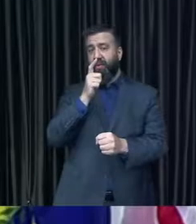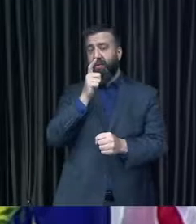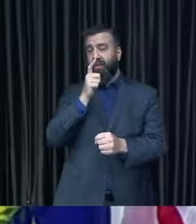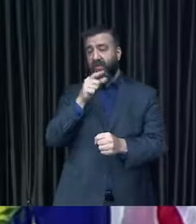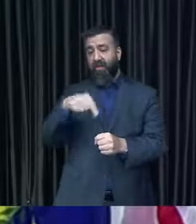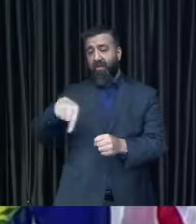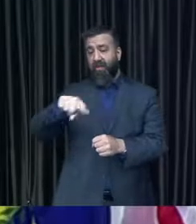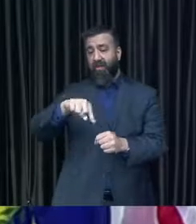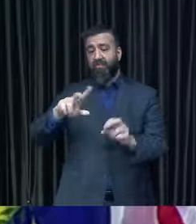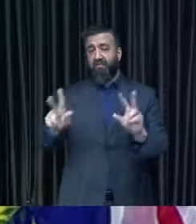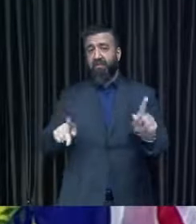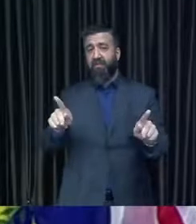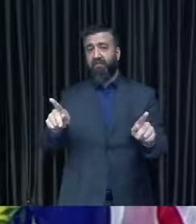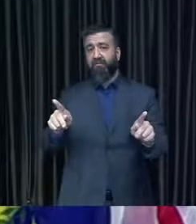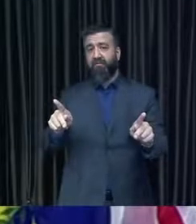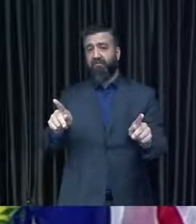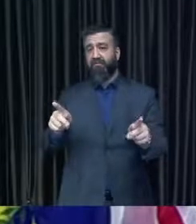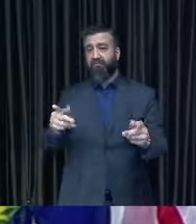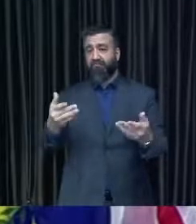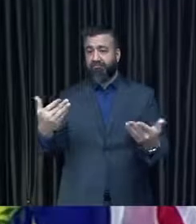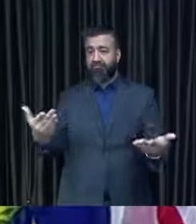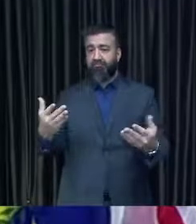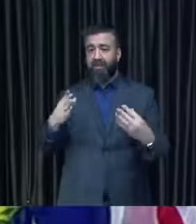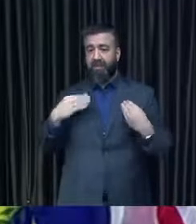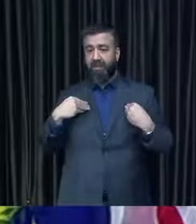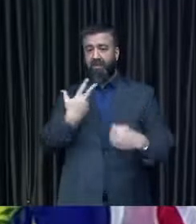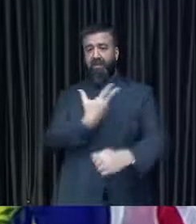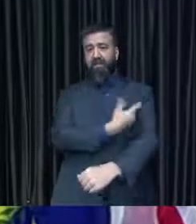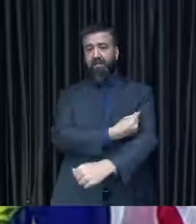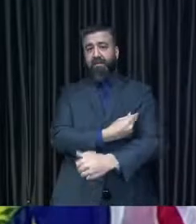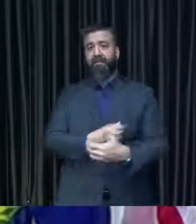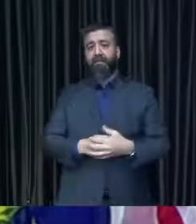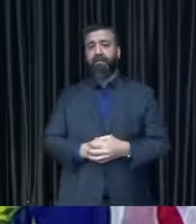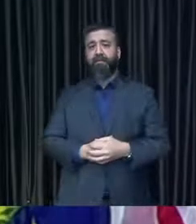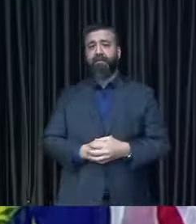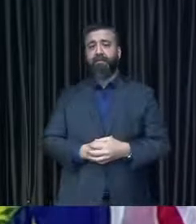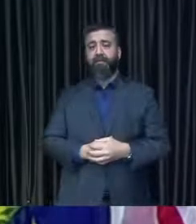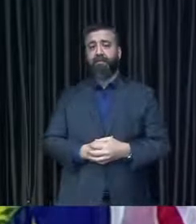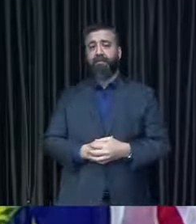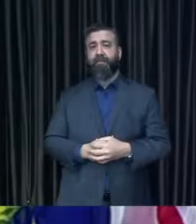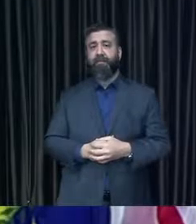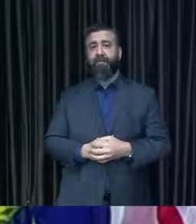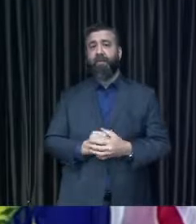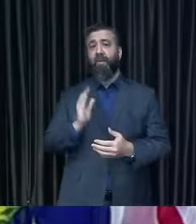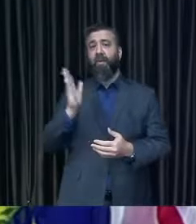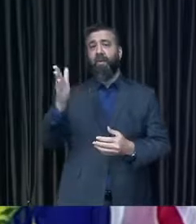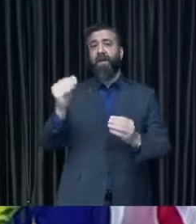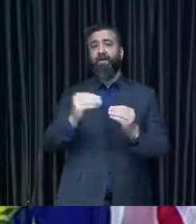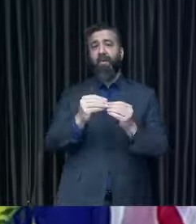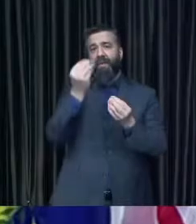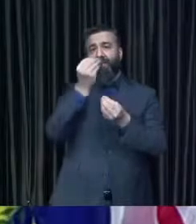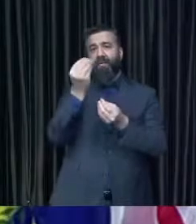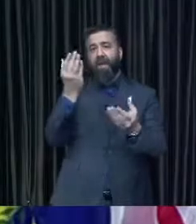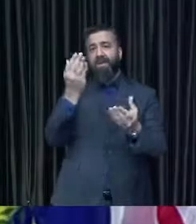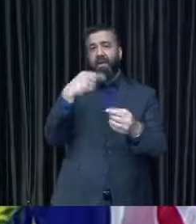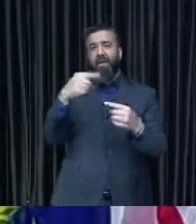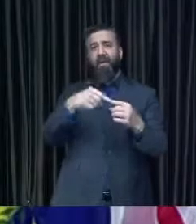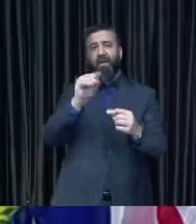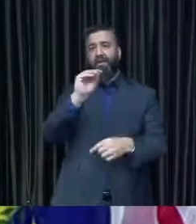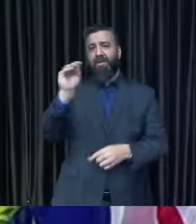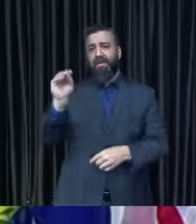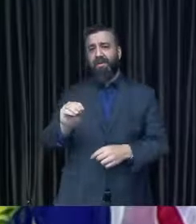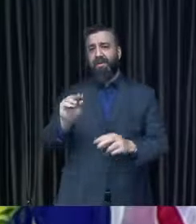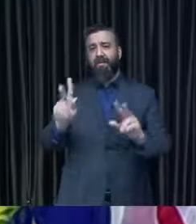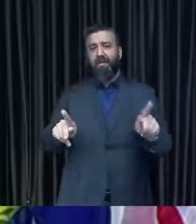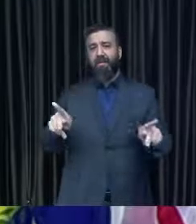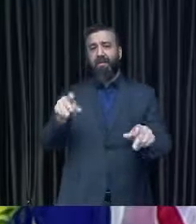has been able to take the vaccine when we've had the vaccine to give it to them. We'll have more data on the percentage of people